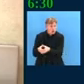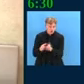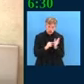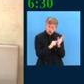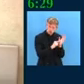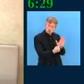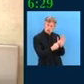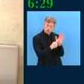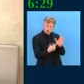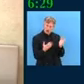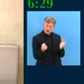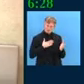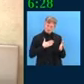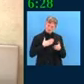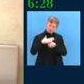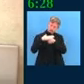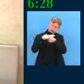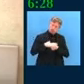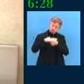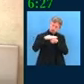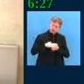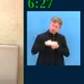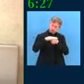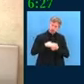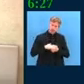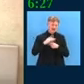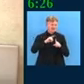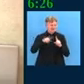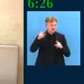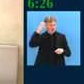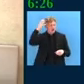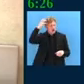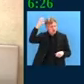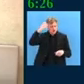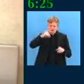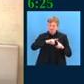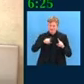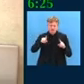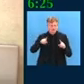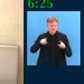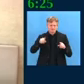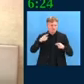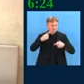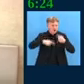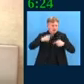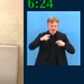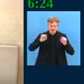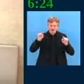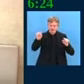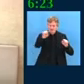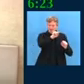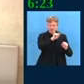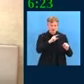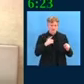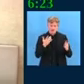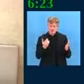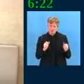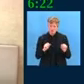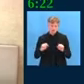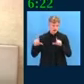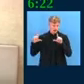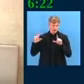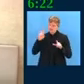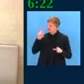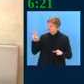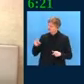of discrimination against minorities by different countries and political regimes. Slide 2, please. In this